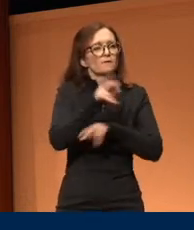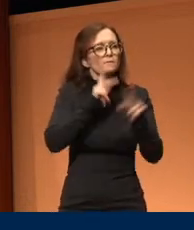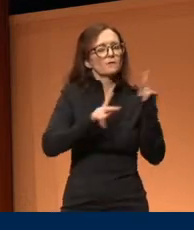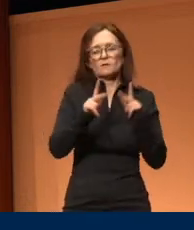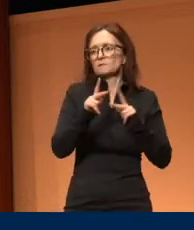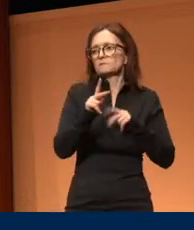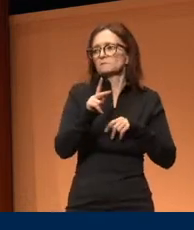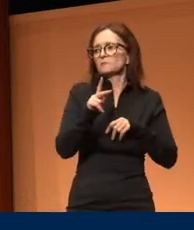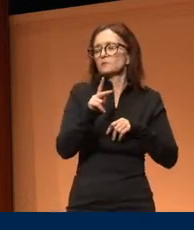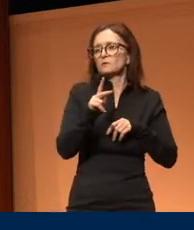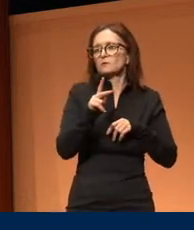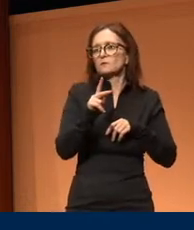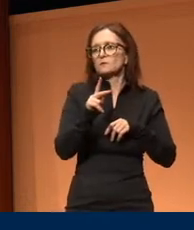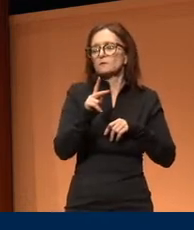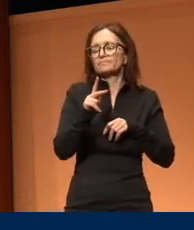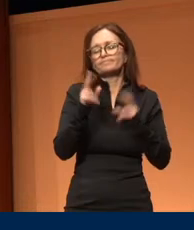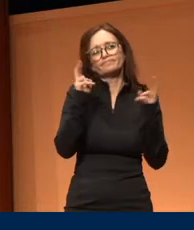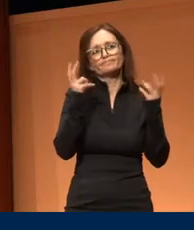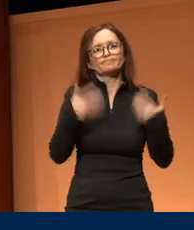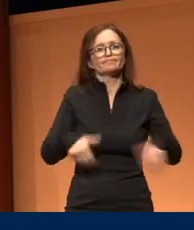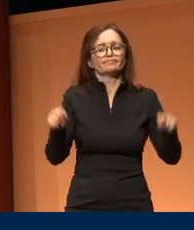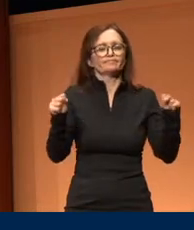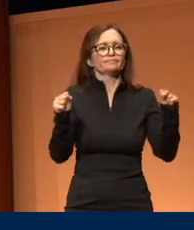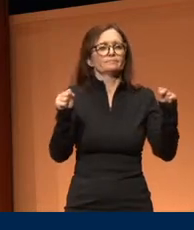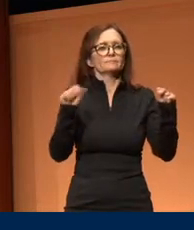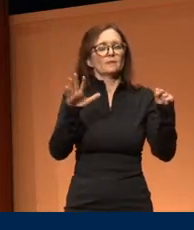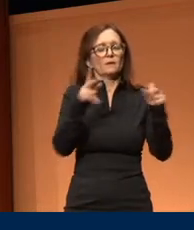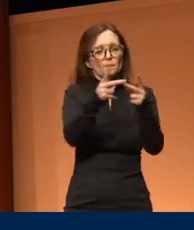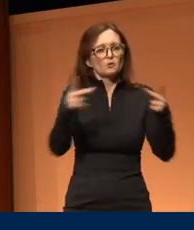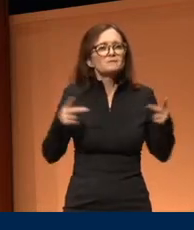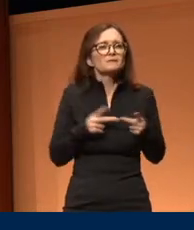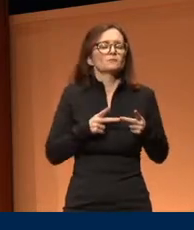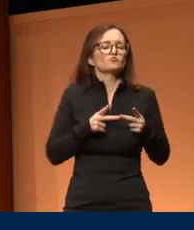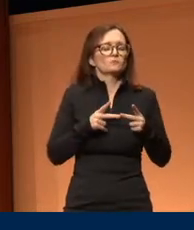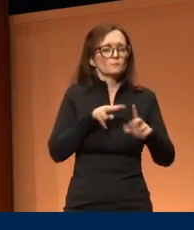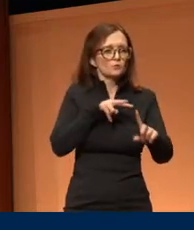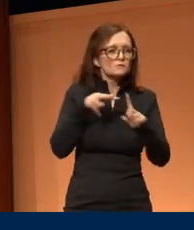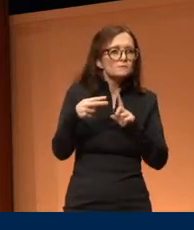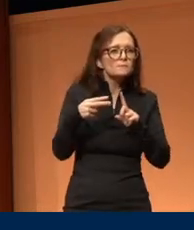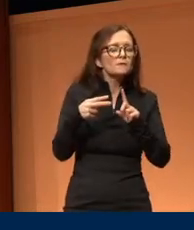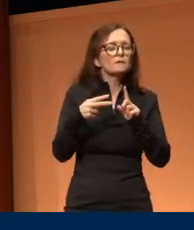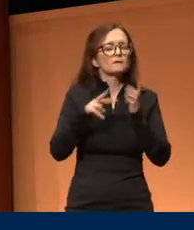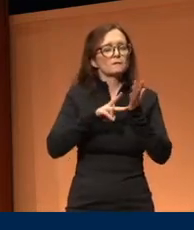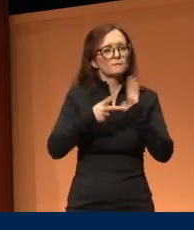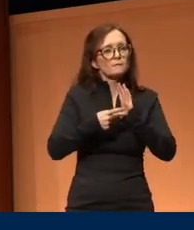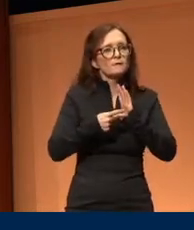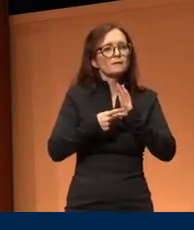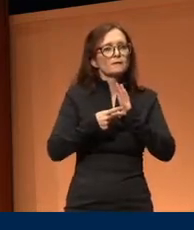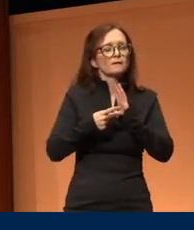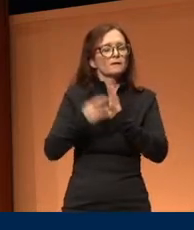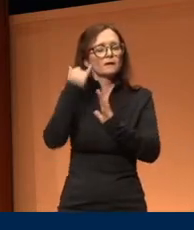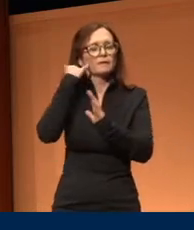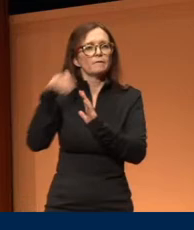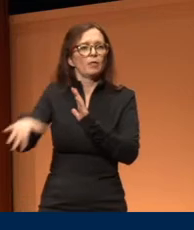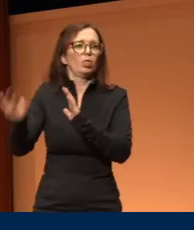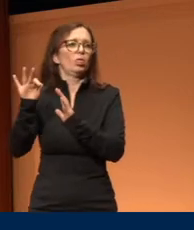you make people adopt a position on the basis of a random assignment. You make